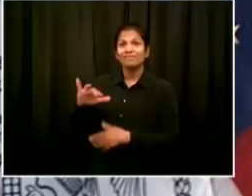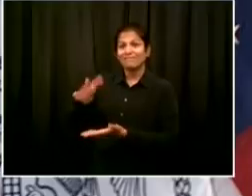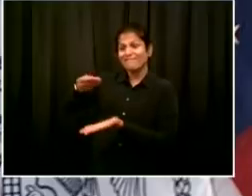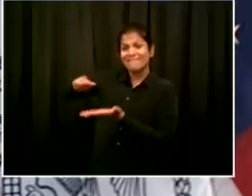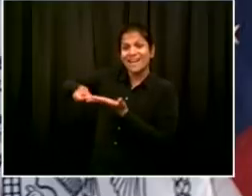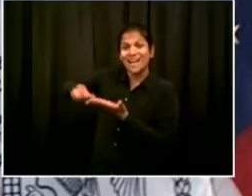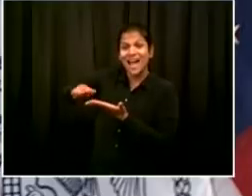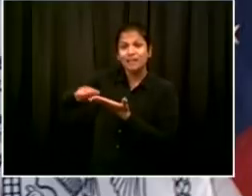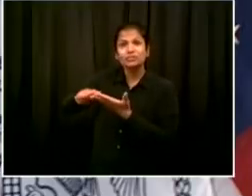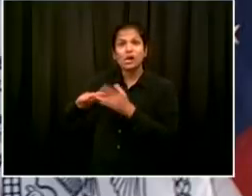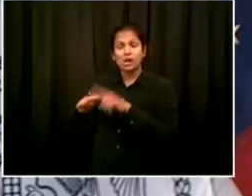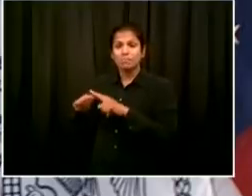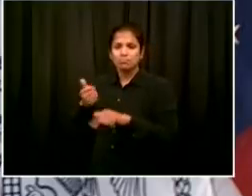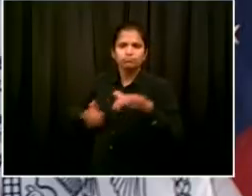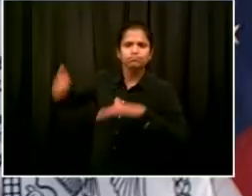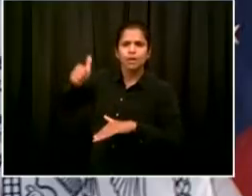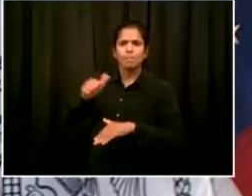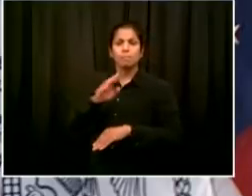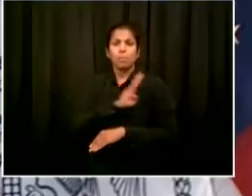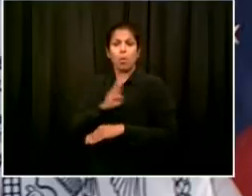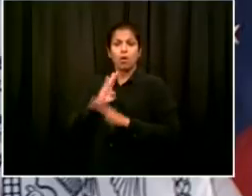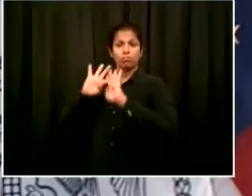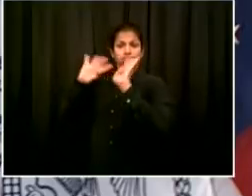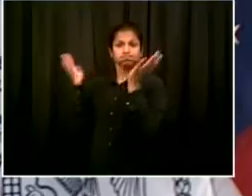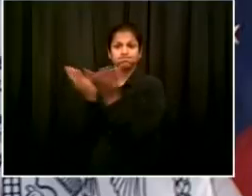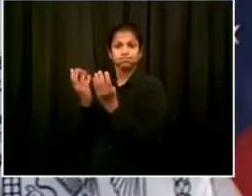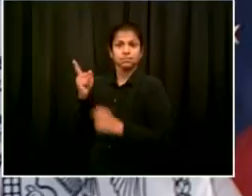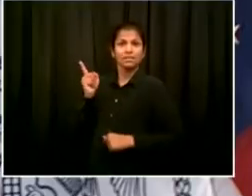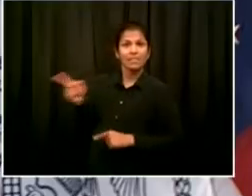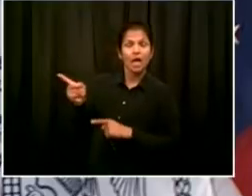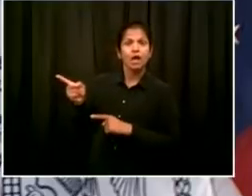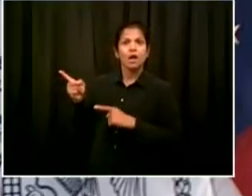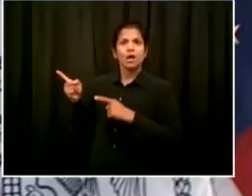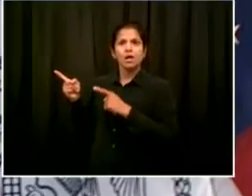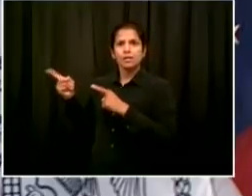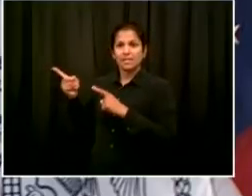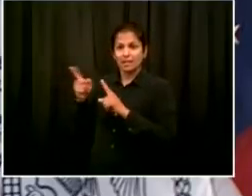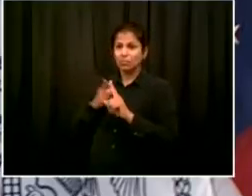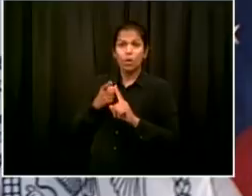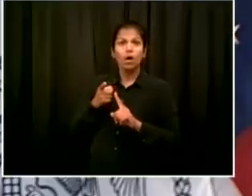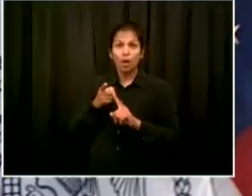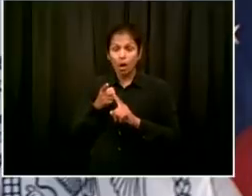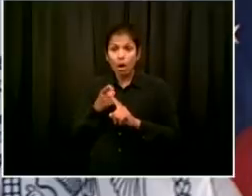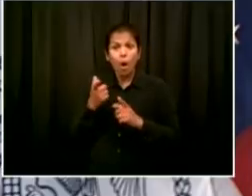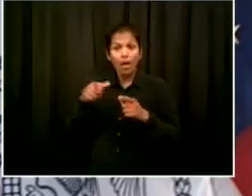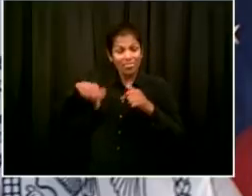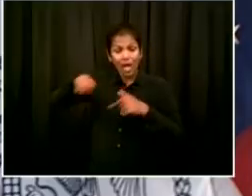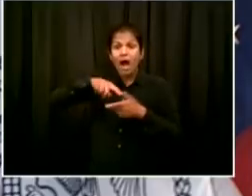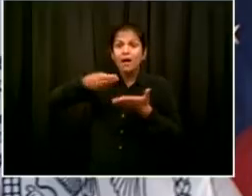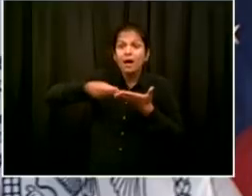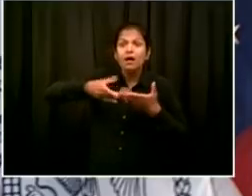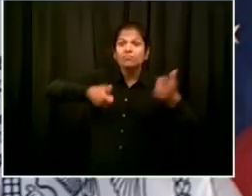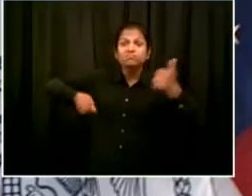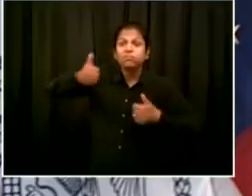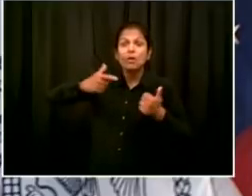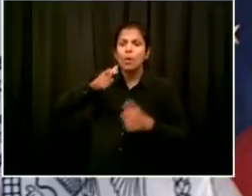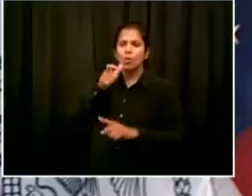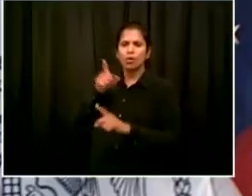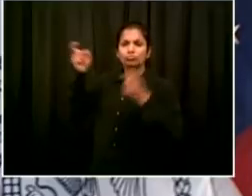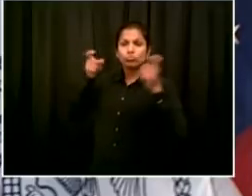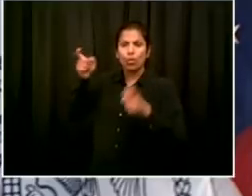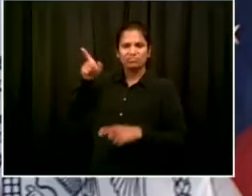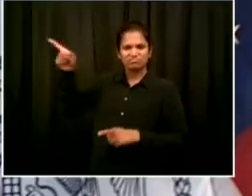How worried are you that the state might erode some of your budget